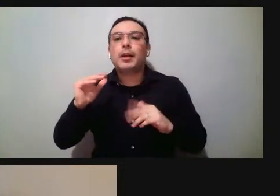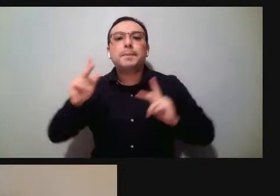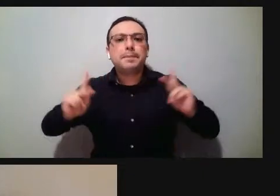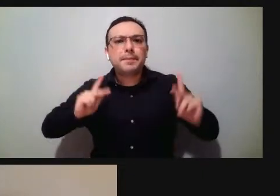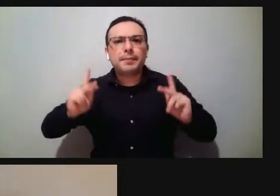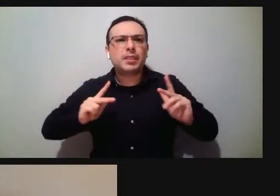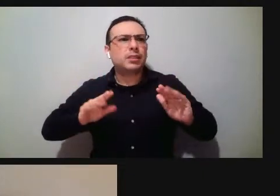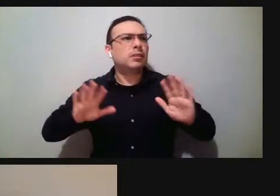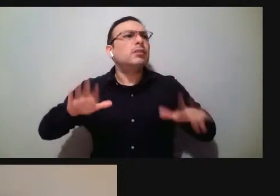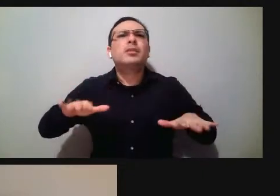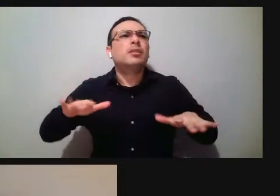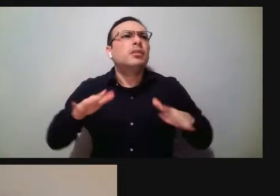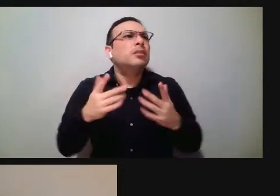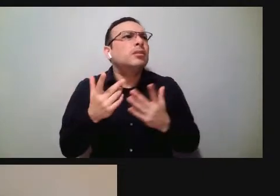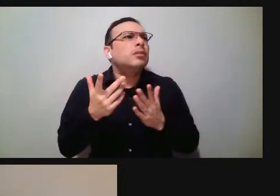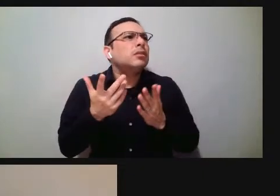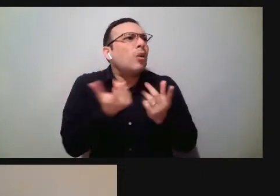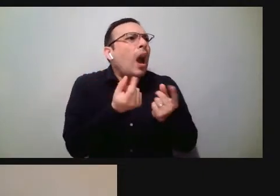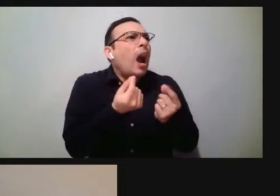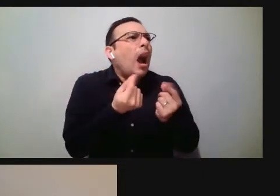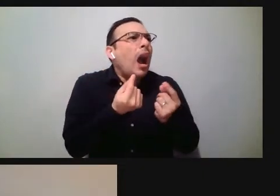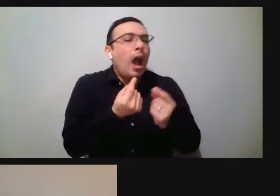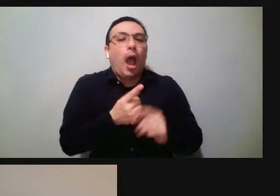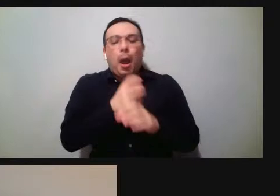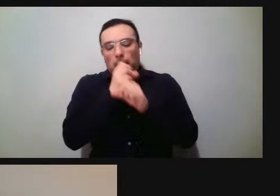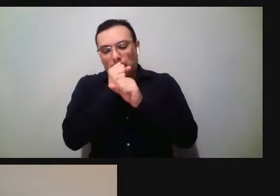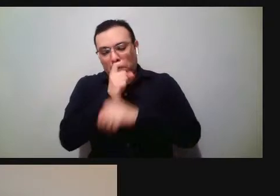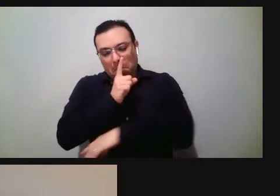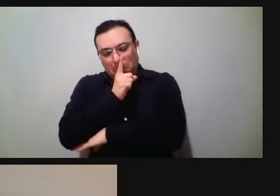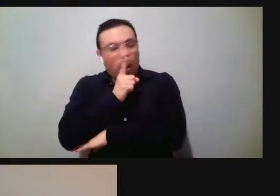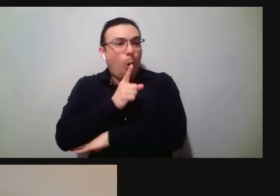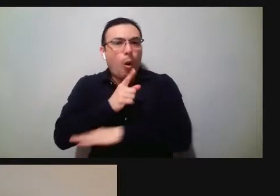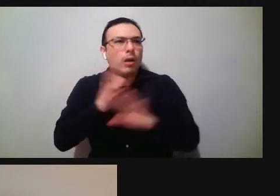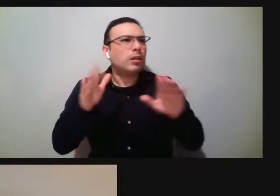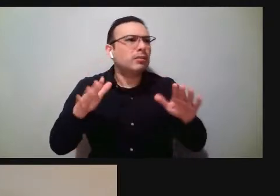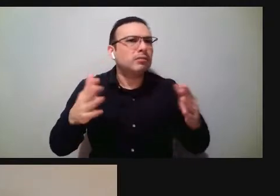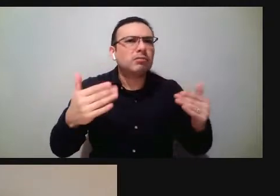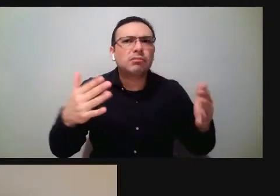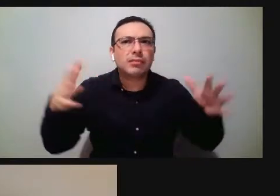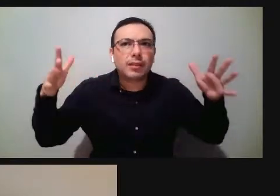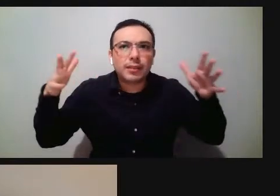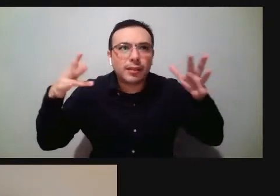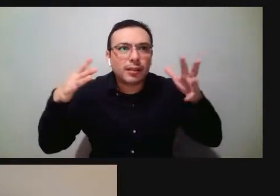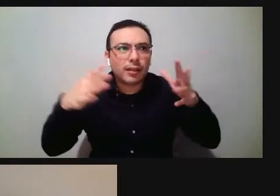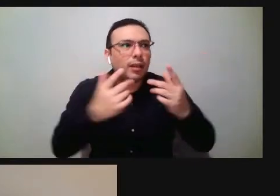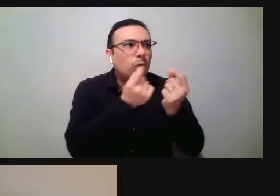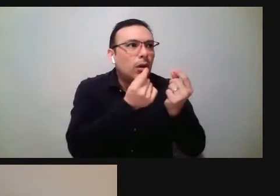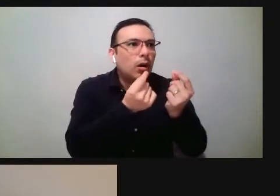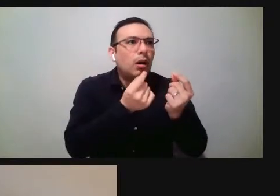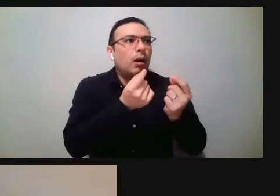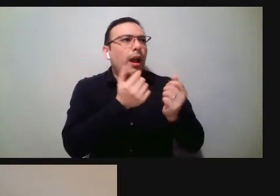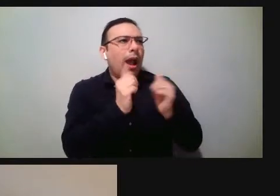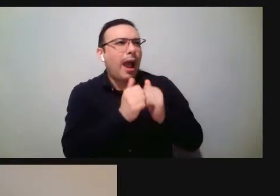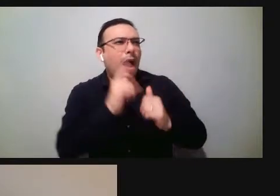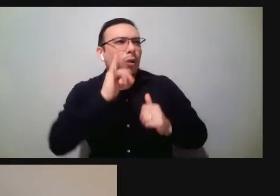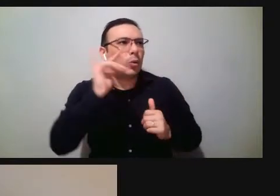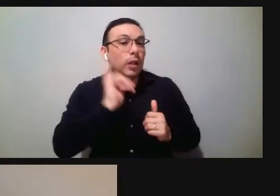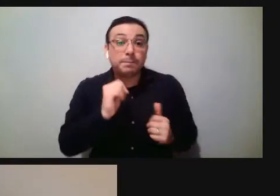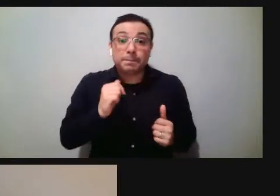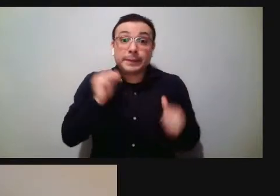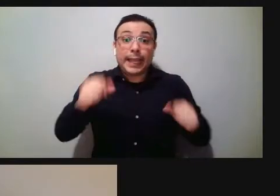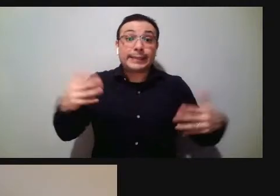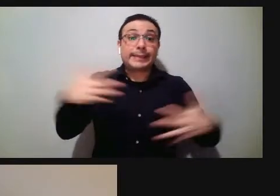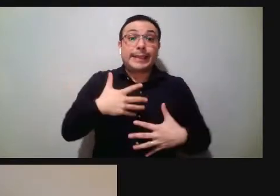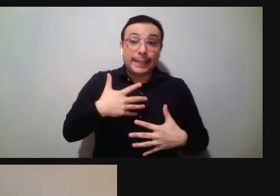talk to people about vaccine science in a digestible way, because it can be scary. And, you hear, well, there's